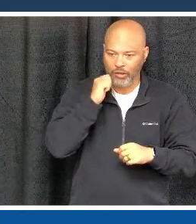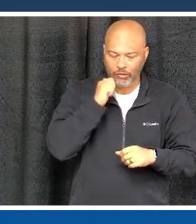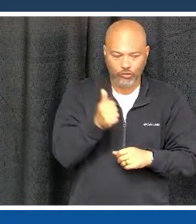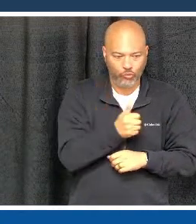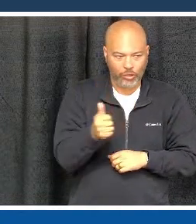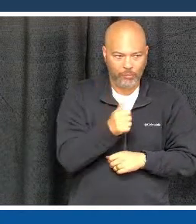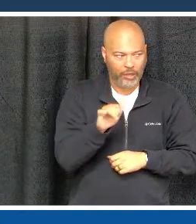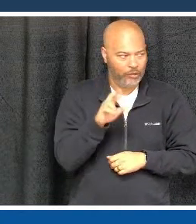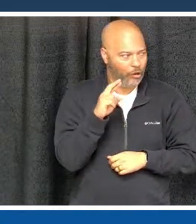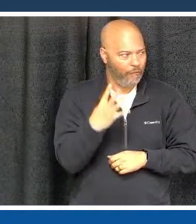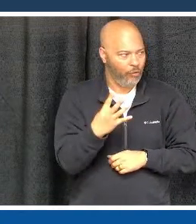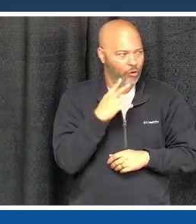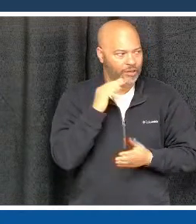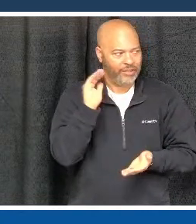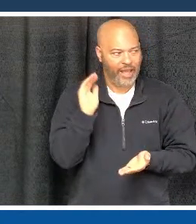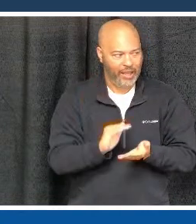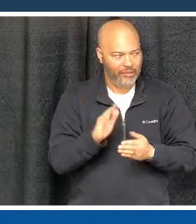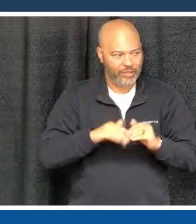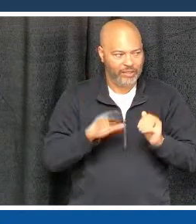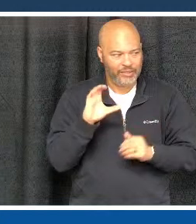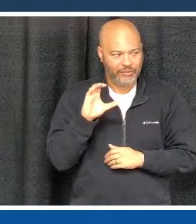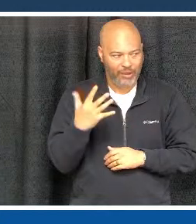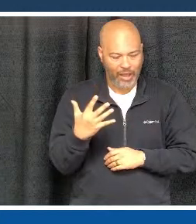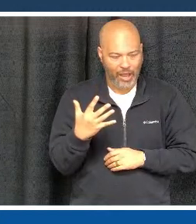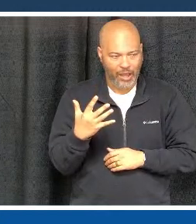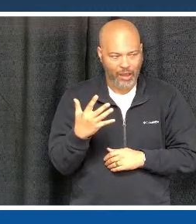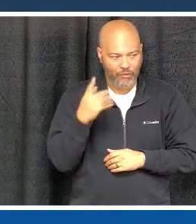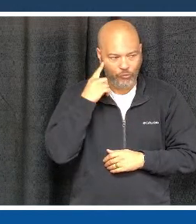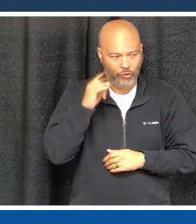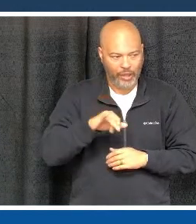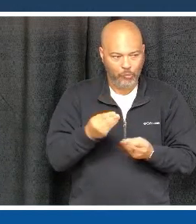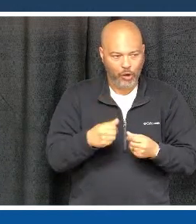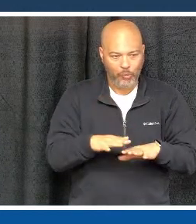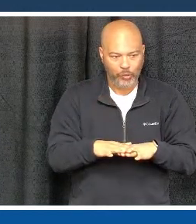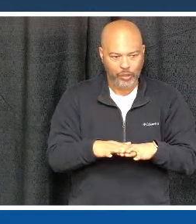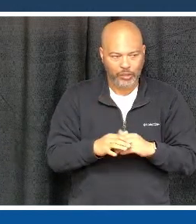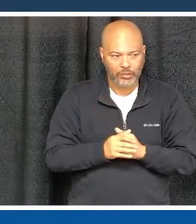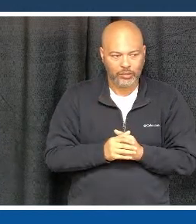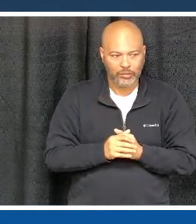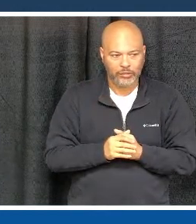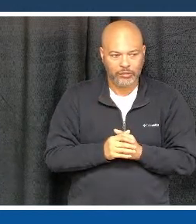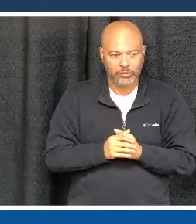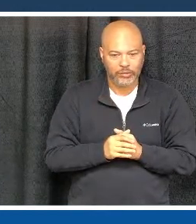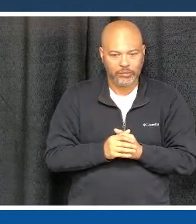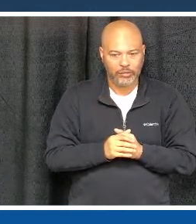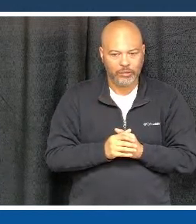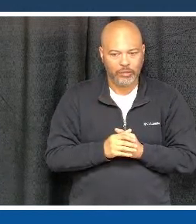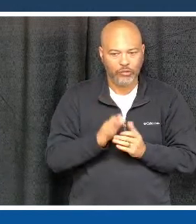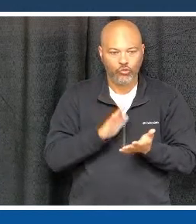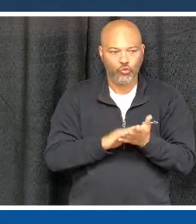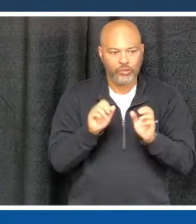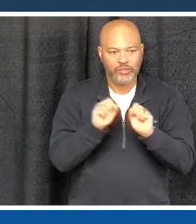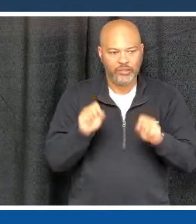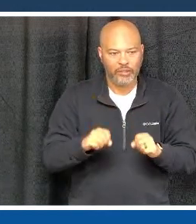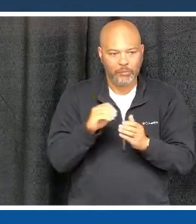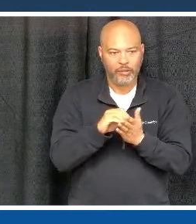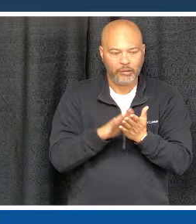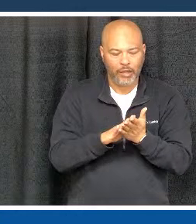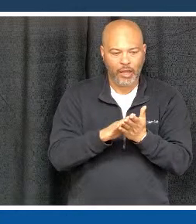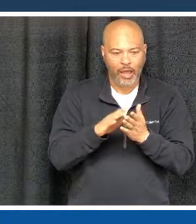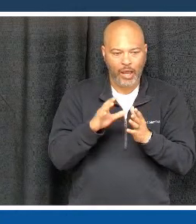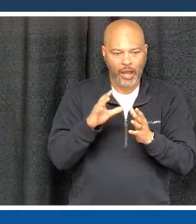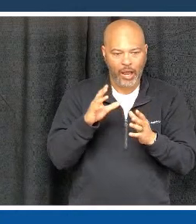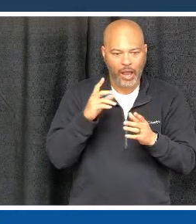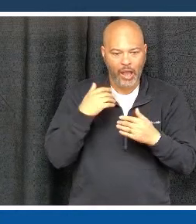that the R4 is actually less than C5 for that property. The school system listed their capacities